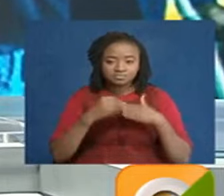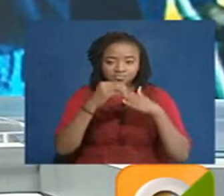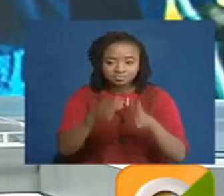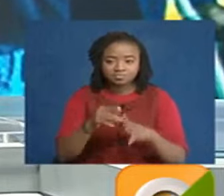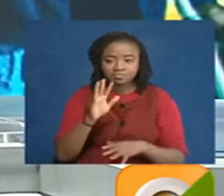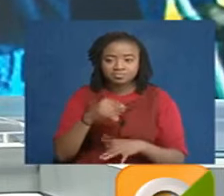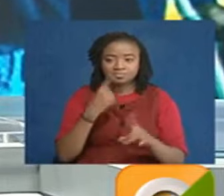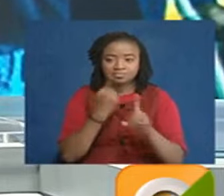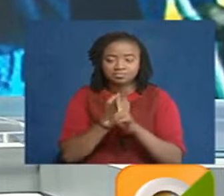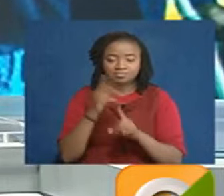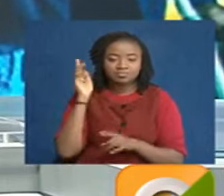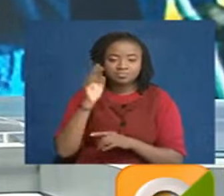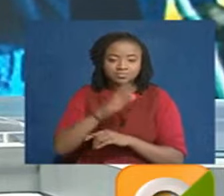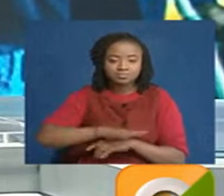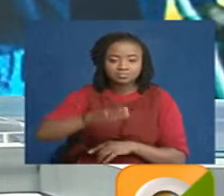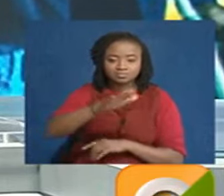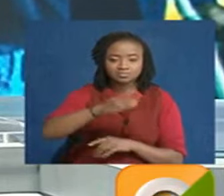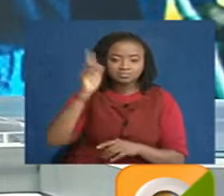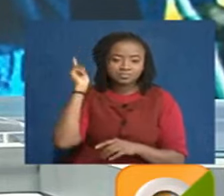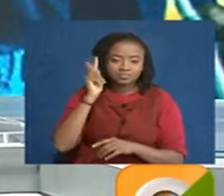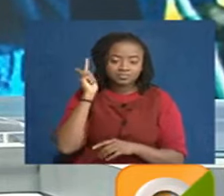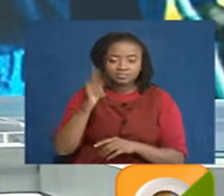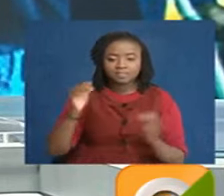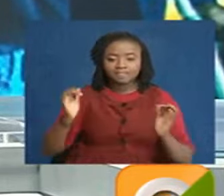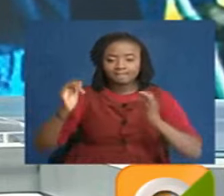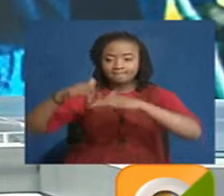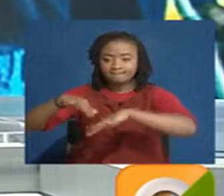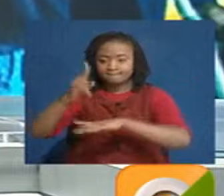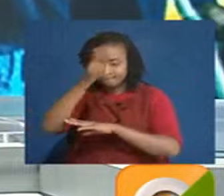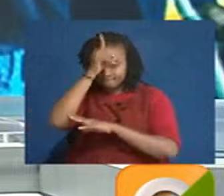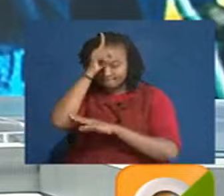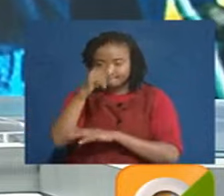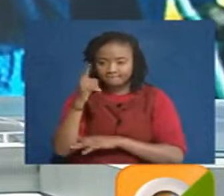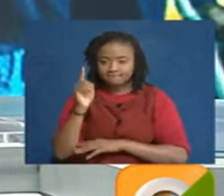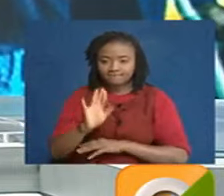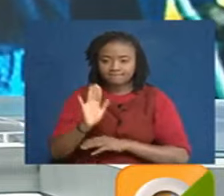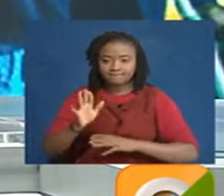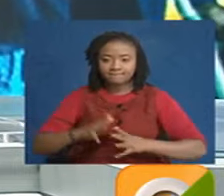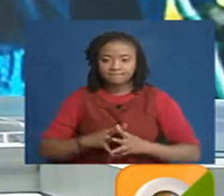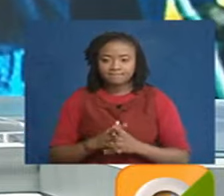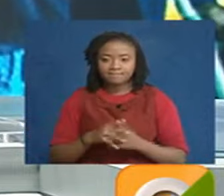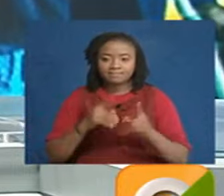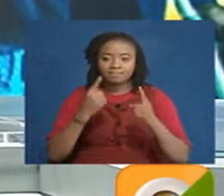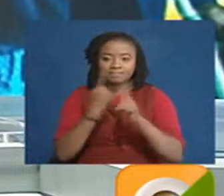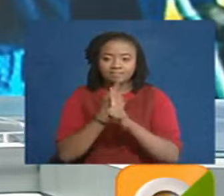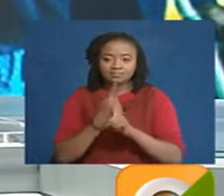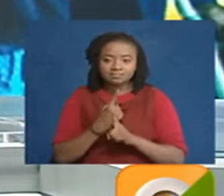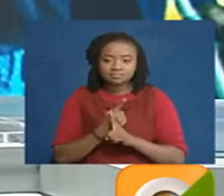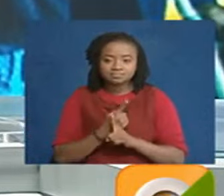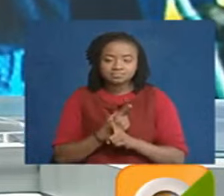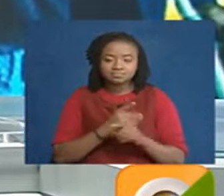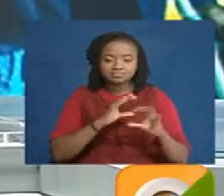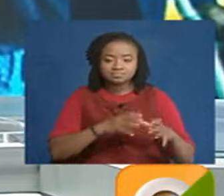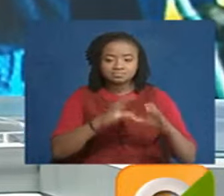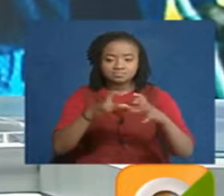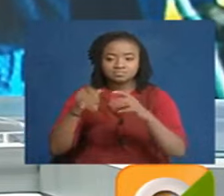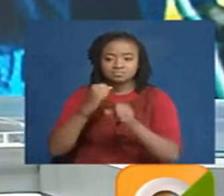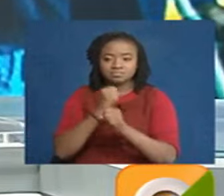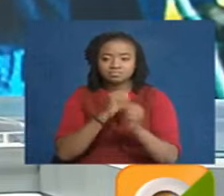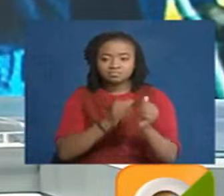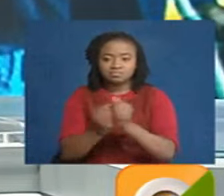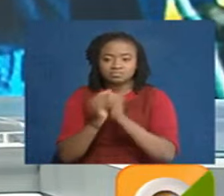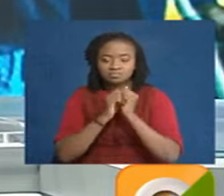in Kisi converged at Nyagesa village for a treatment by a group of area professionals in collaboration with